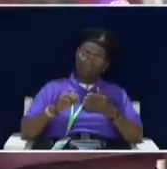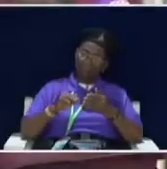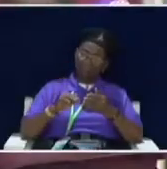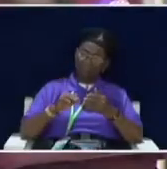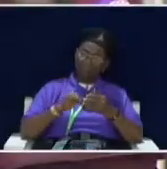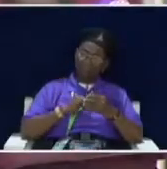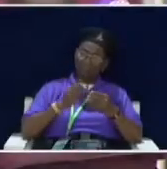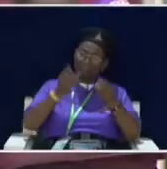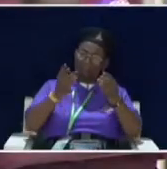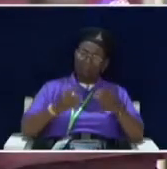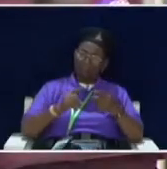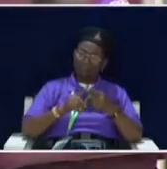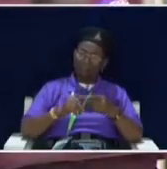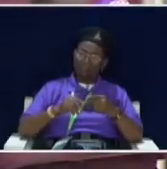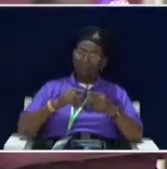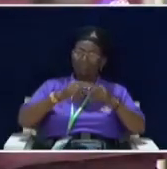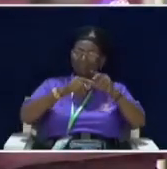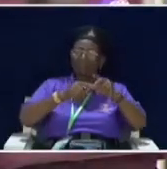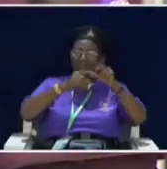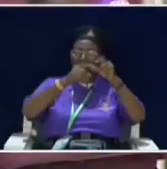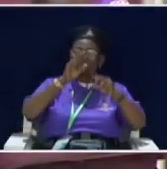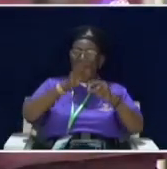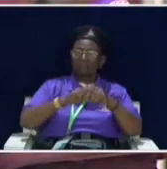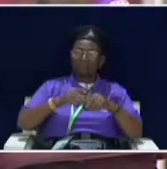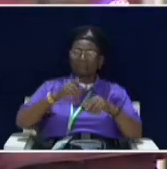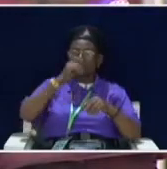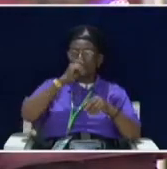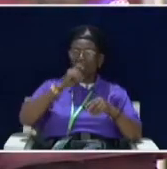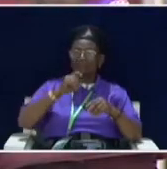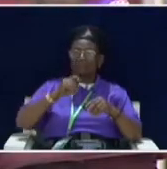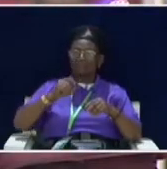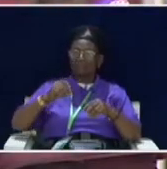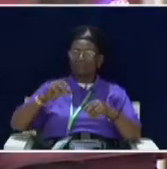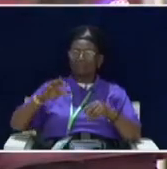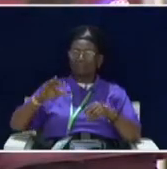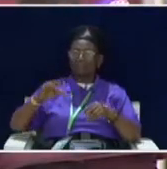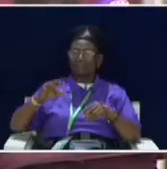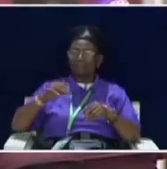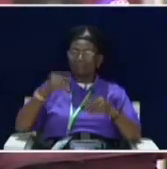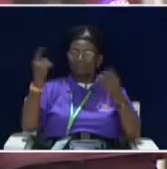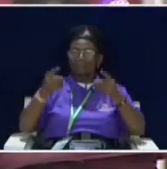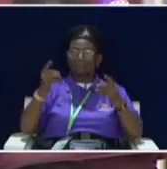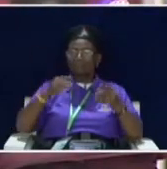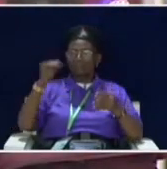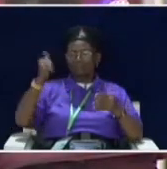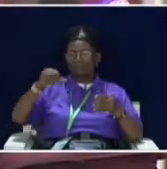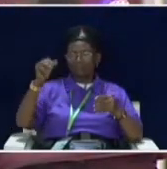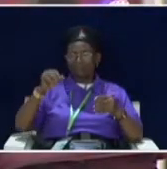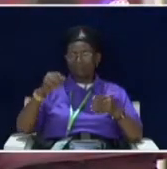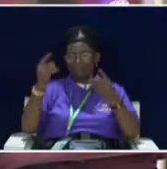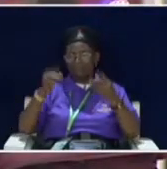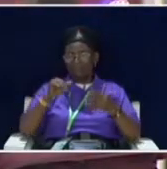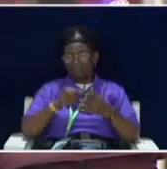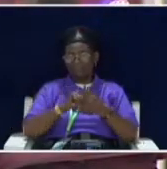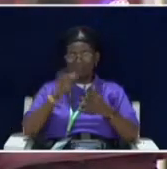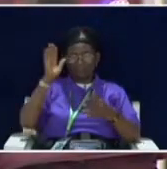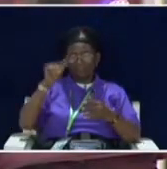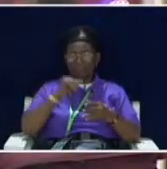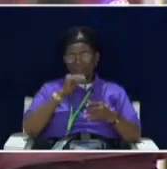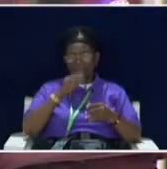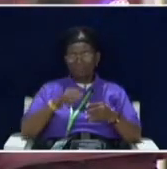want to ride on the eagle's wings. Any sin in my life that won't allow me to get on